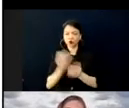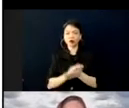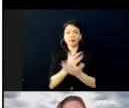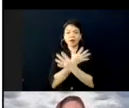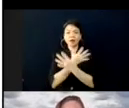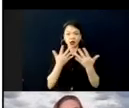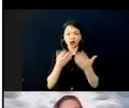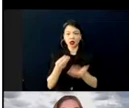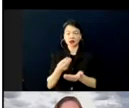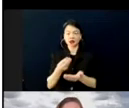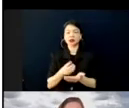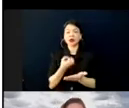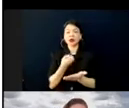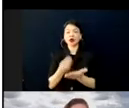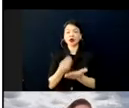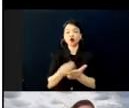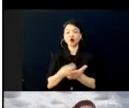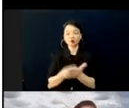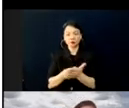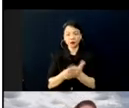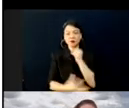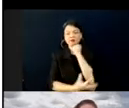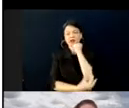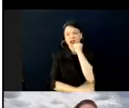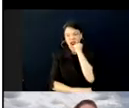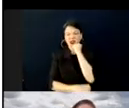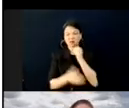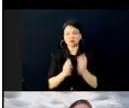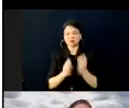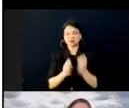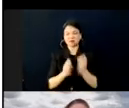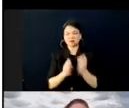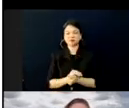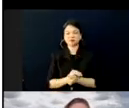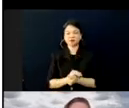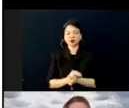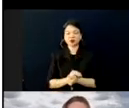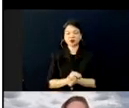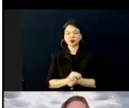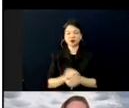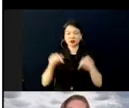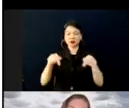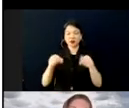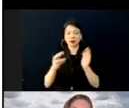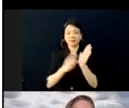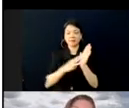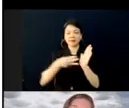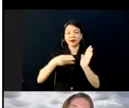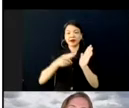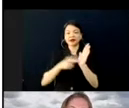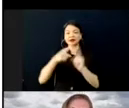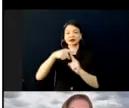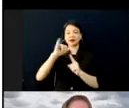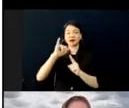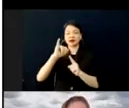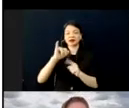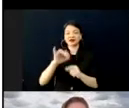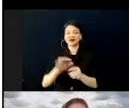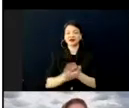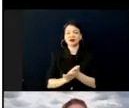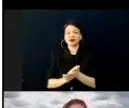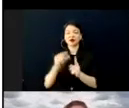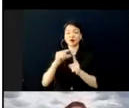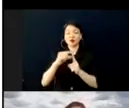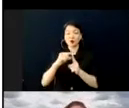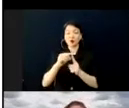growth. So time for another Menti poll. Given that there's all this excitement around e-money, and